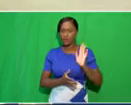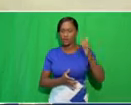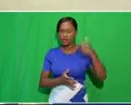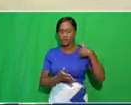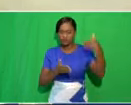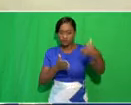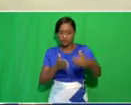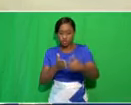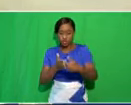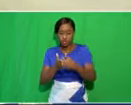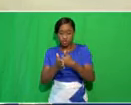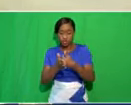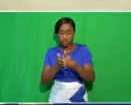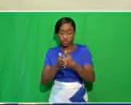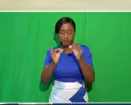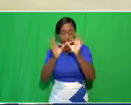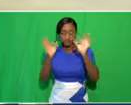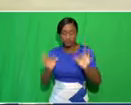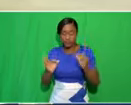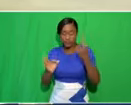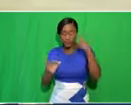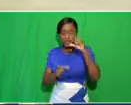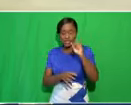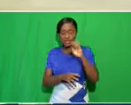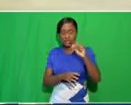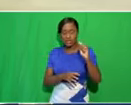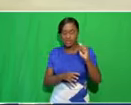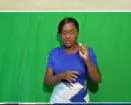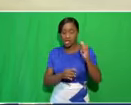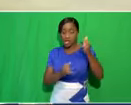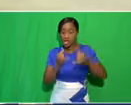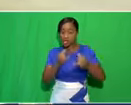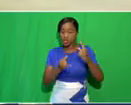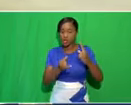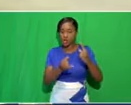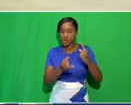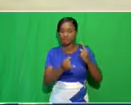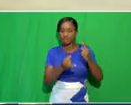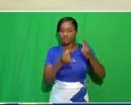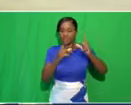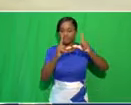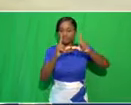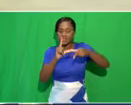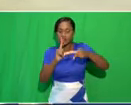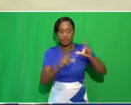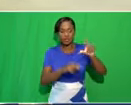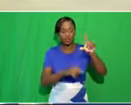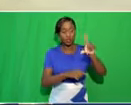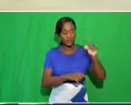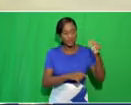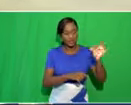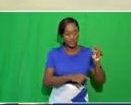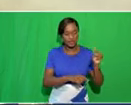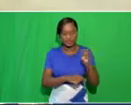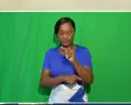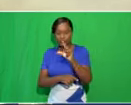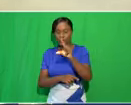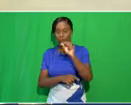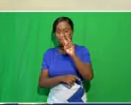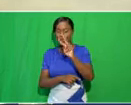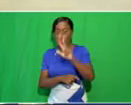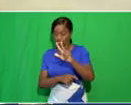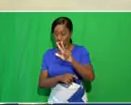used for SEA since the last one was for the period 2019 to 2023, or based